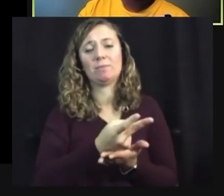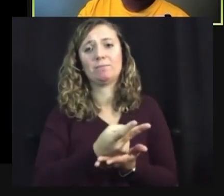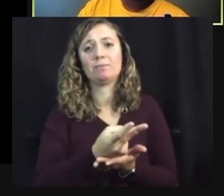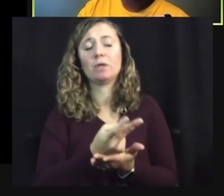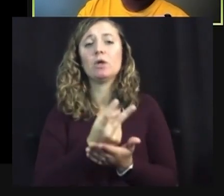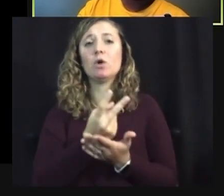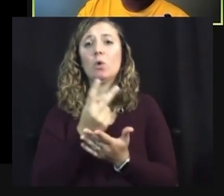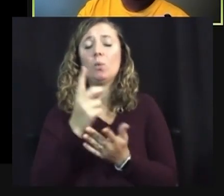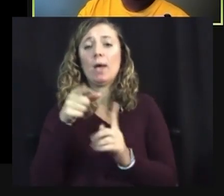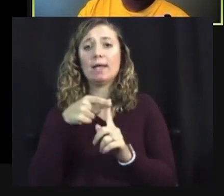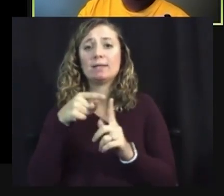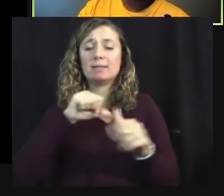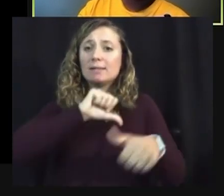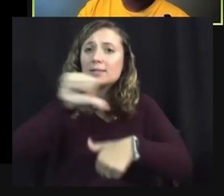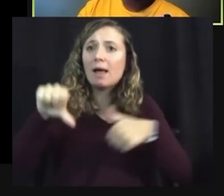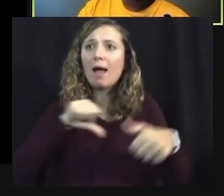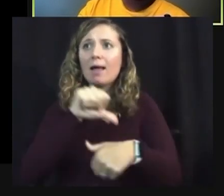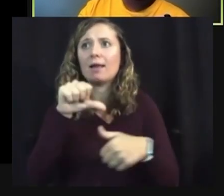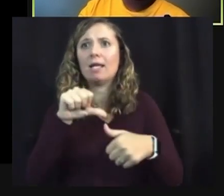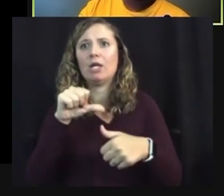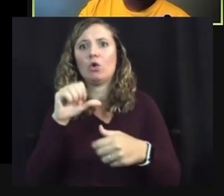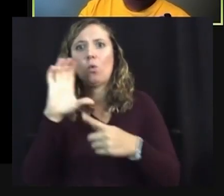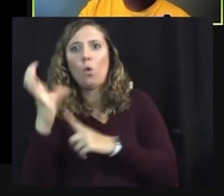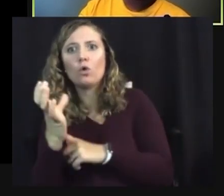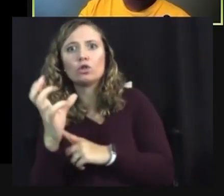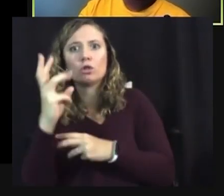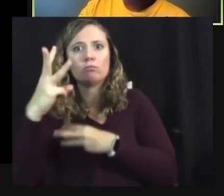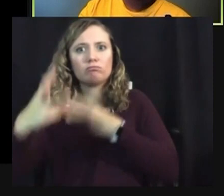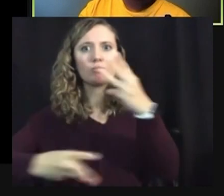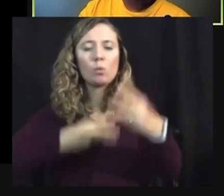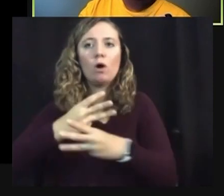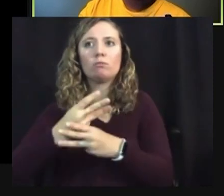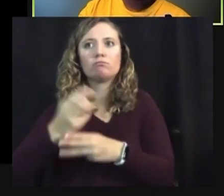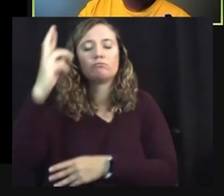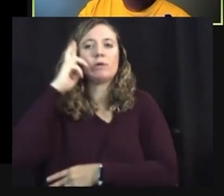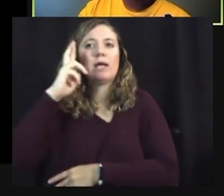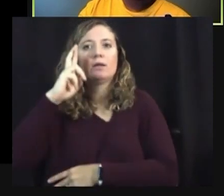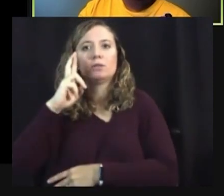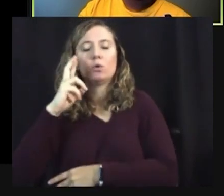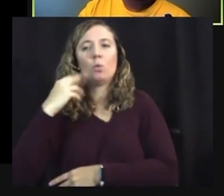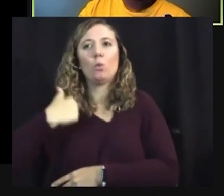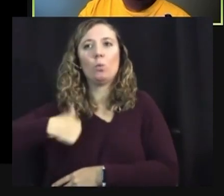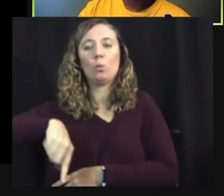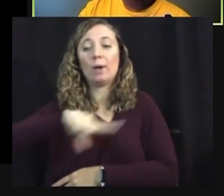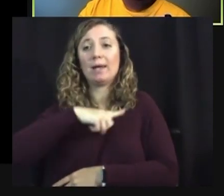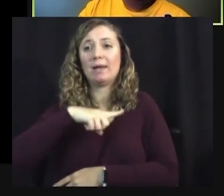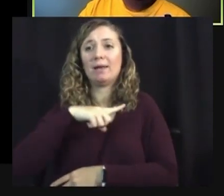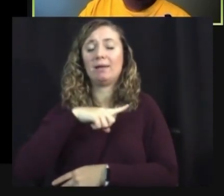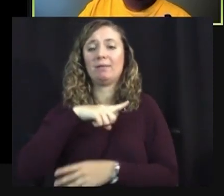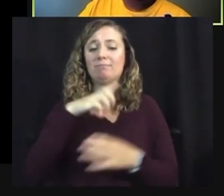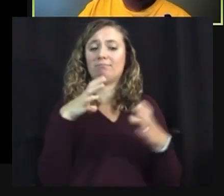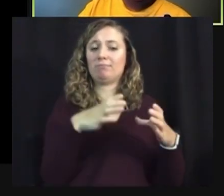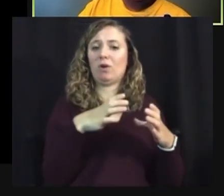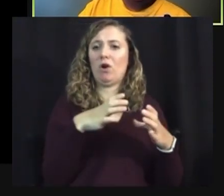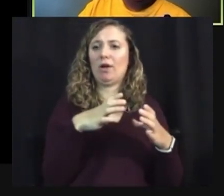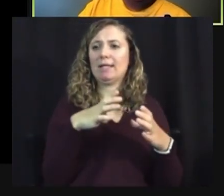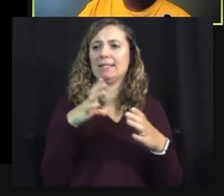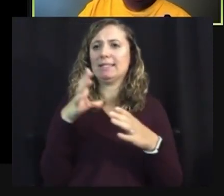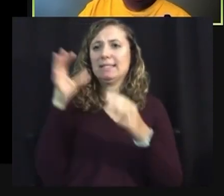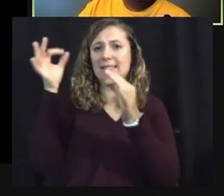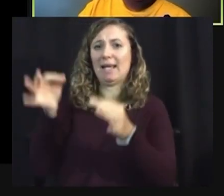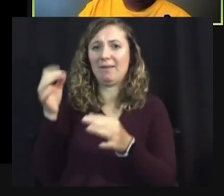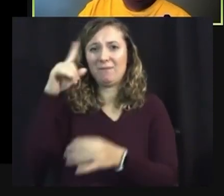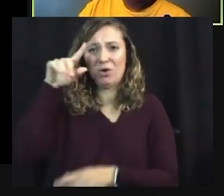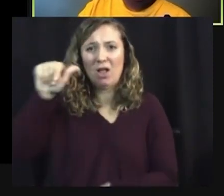culture all over the globe realize this, the collective is making a decision for other people's lives that is morally wrong.